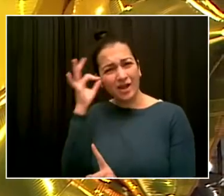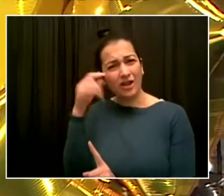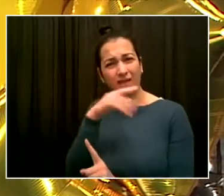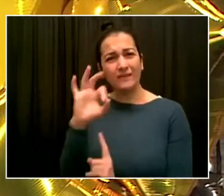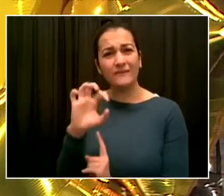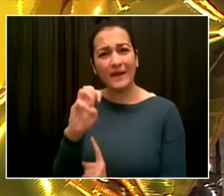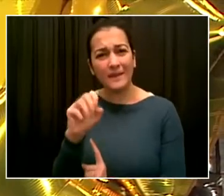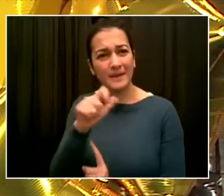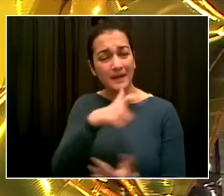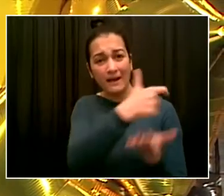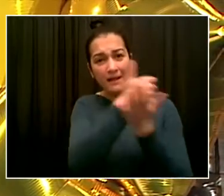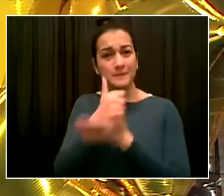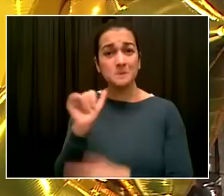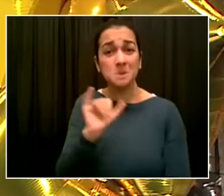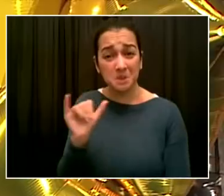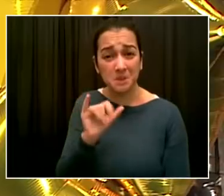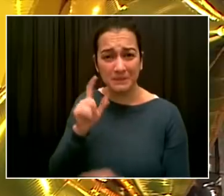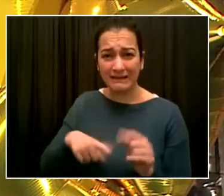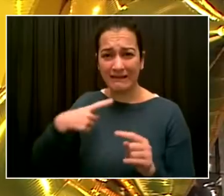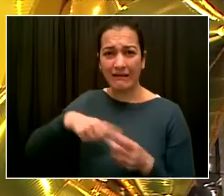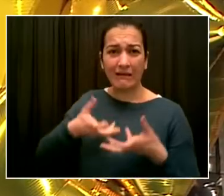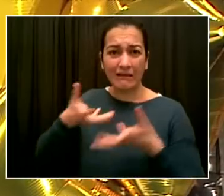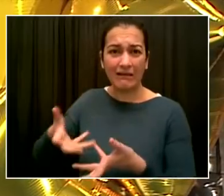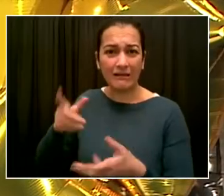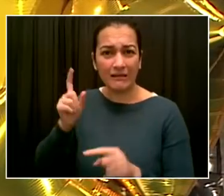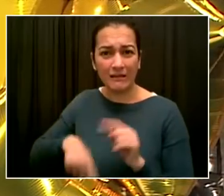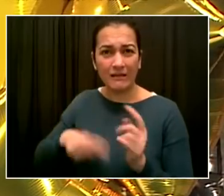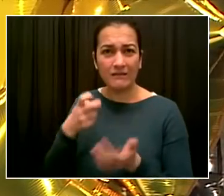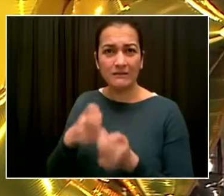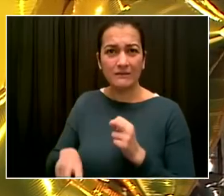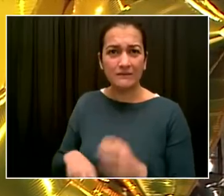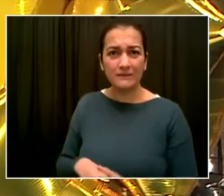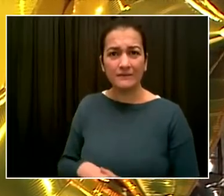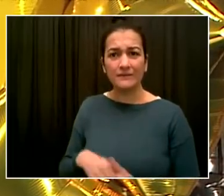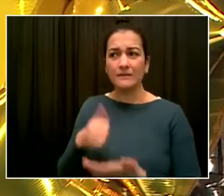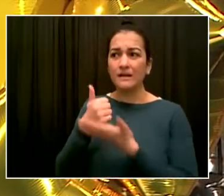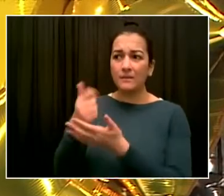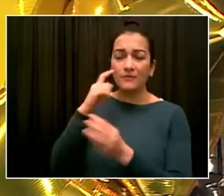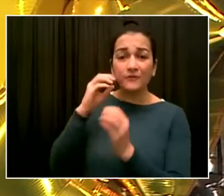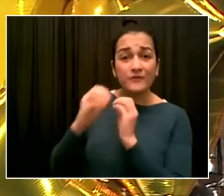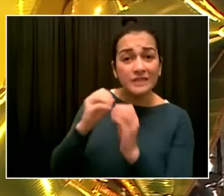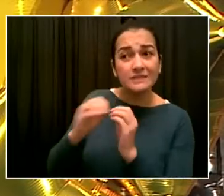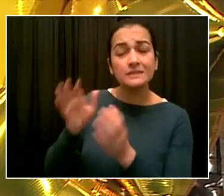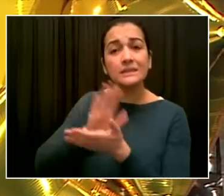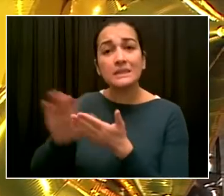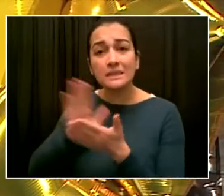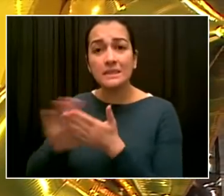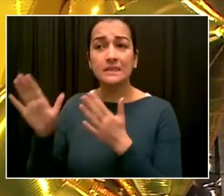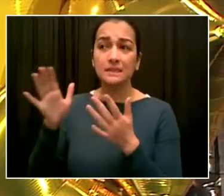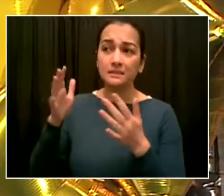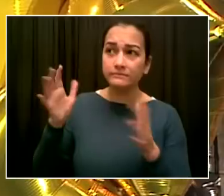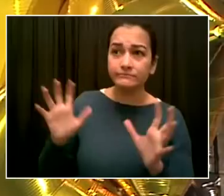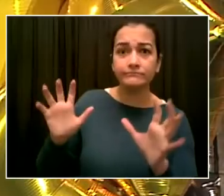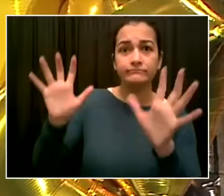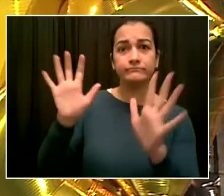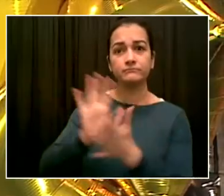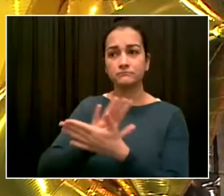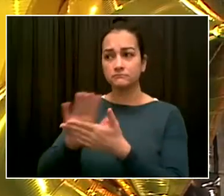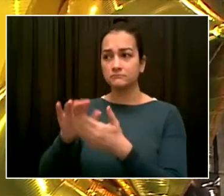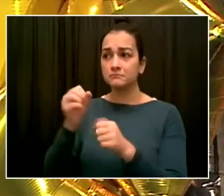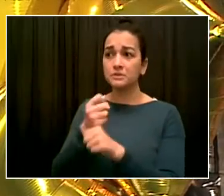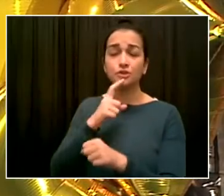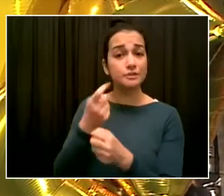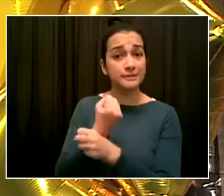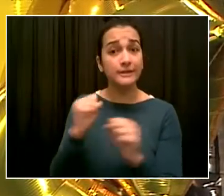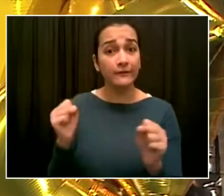But for folks who are still in a hotel, I think the central question is this, Ari. If they can go back to their home, we just need to do everything we can to help them get the home fixed up,